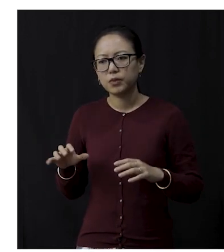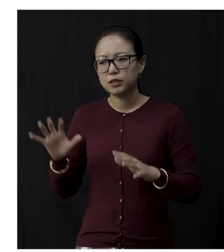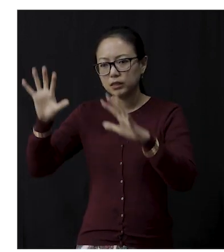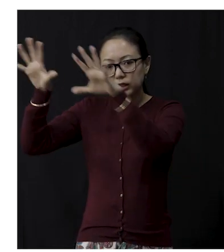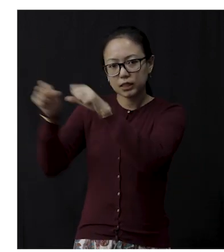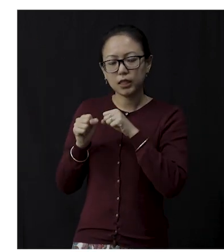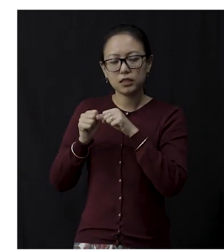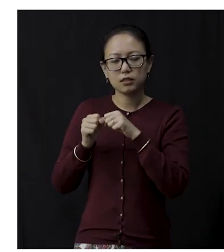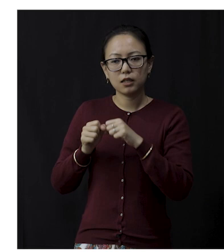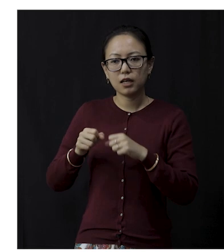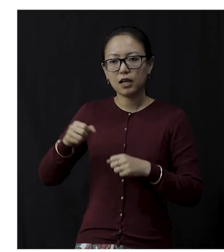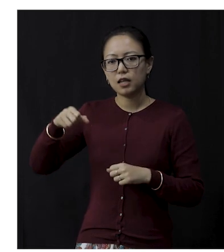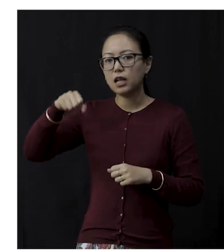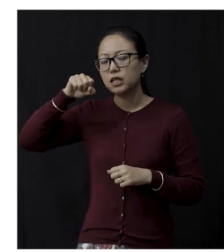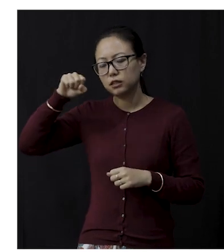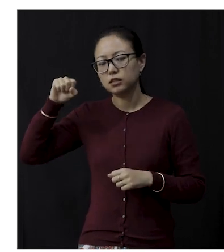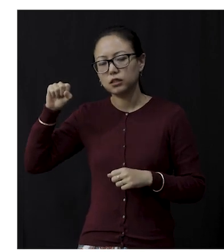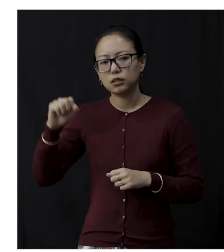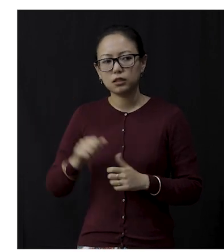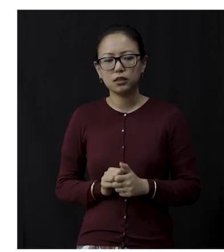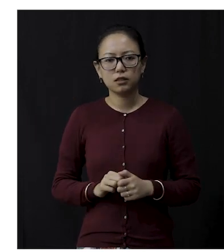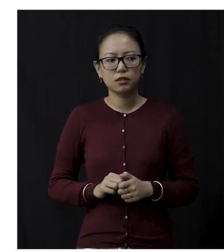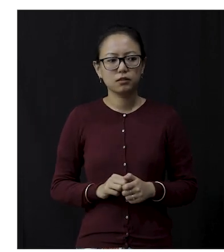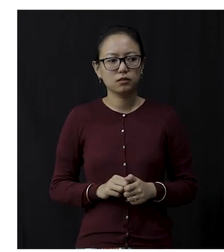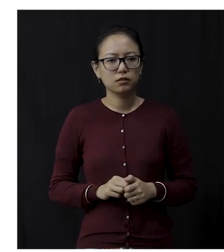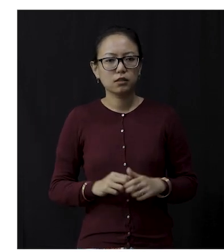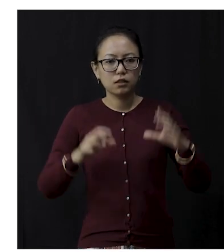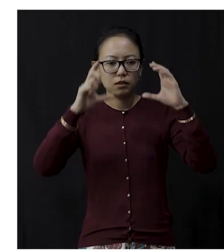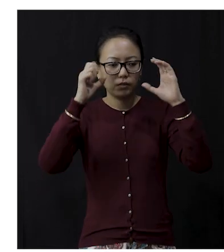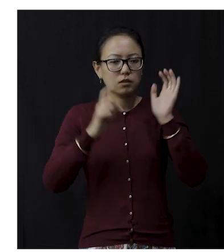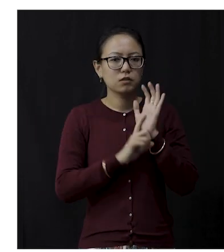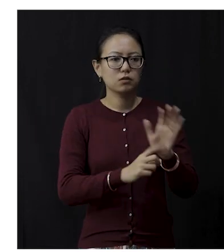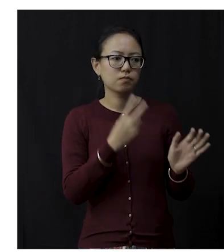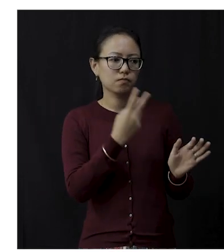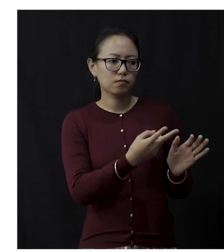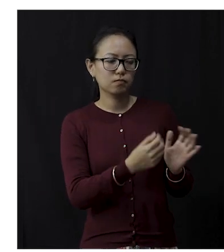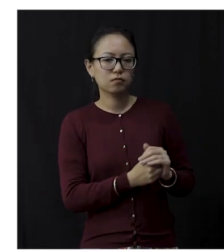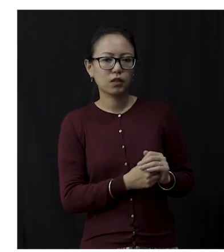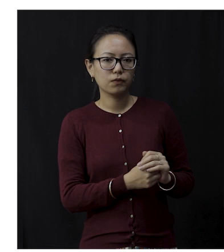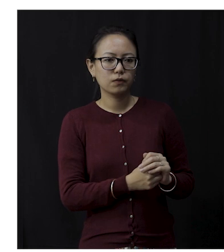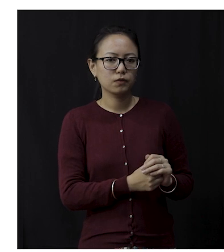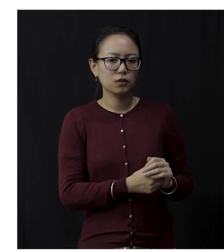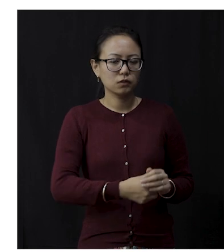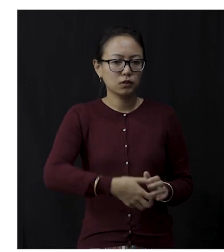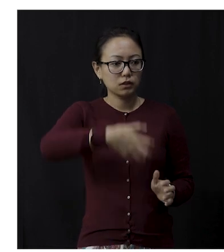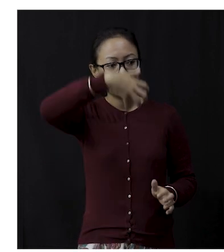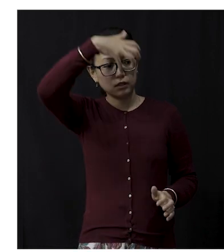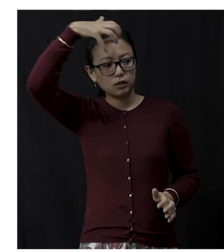students. Lion. We can see here different types of animal here,